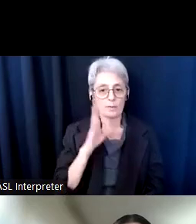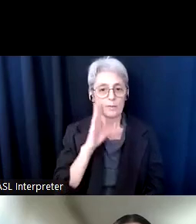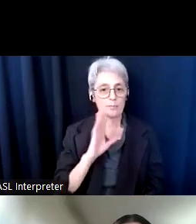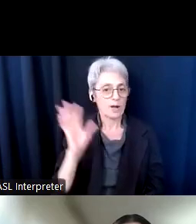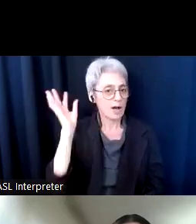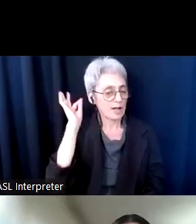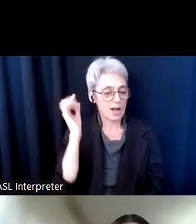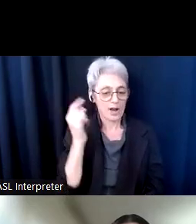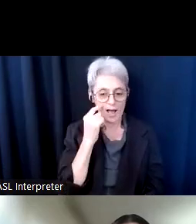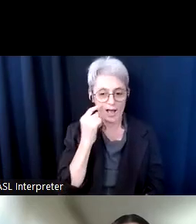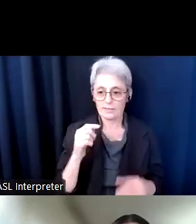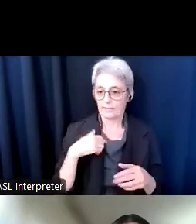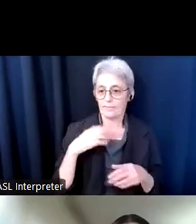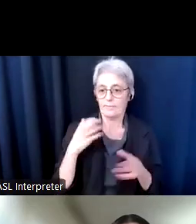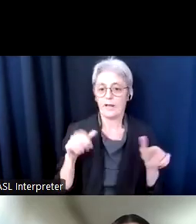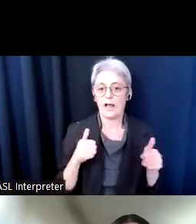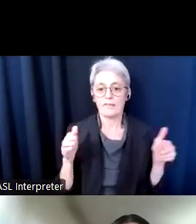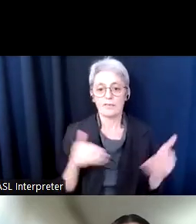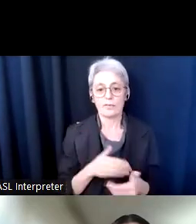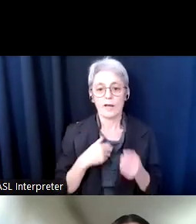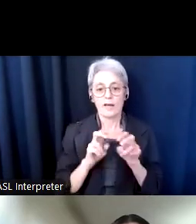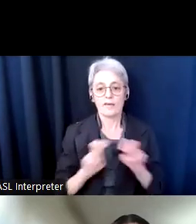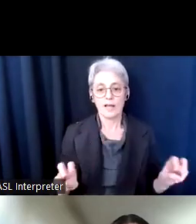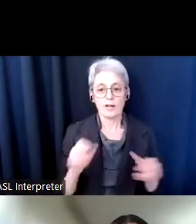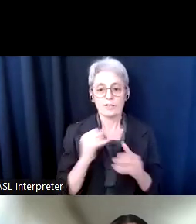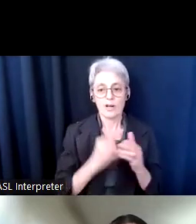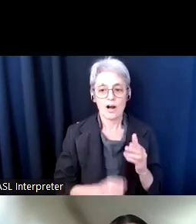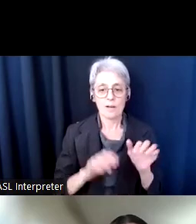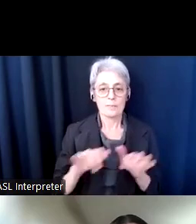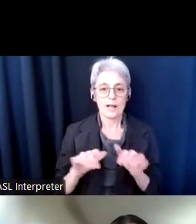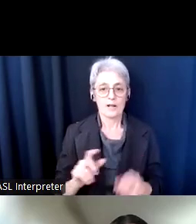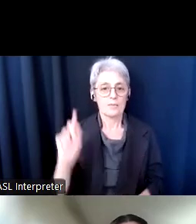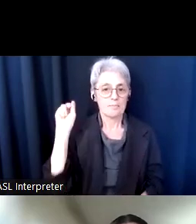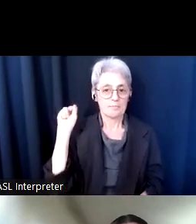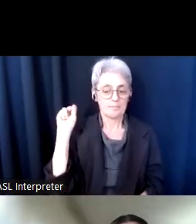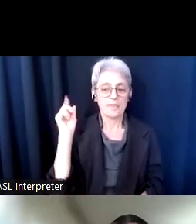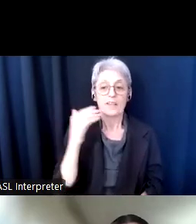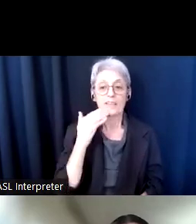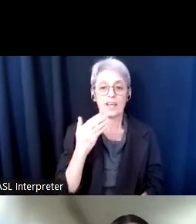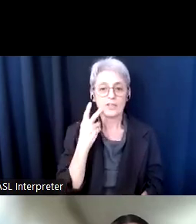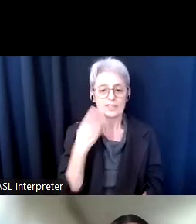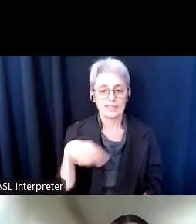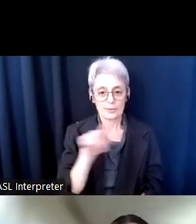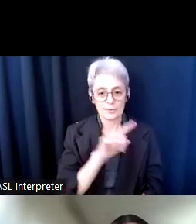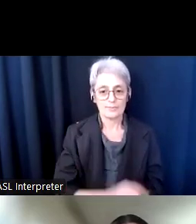sitting in my living room with a couch and art and piano in the background. Good to see everyone.